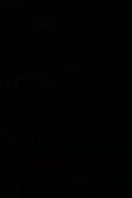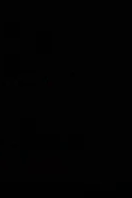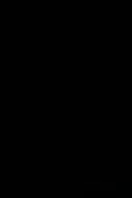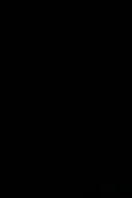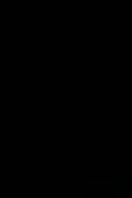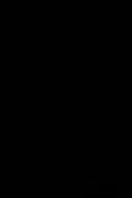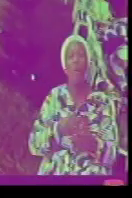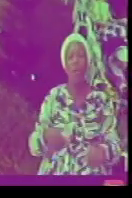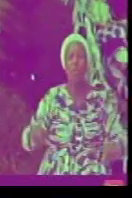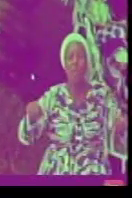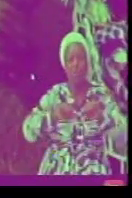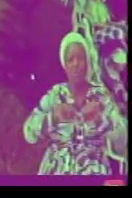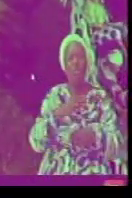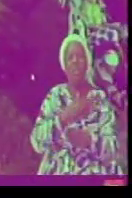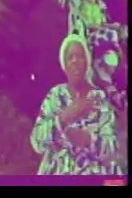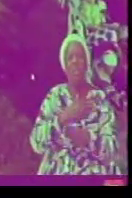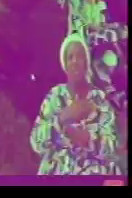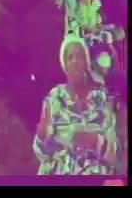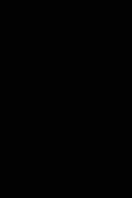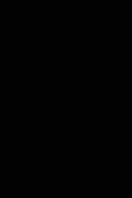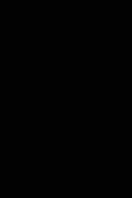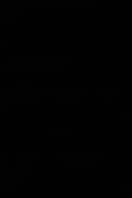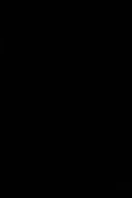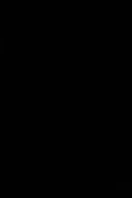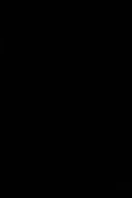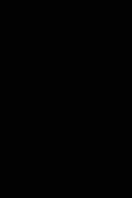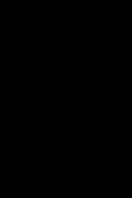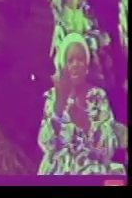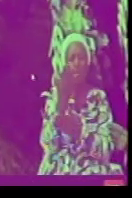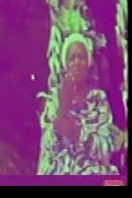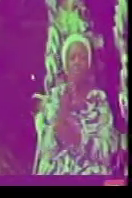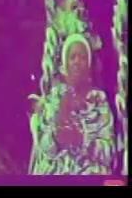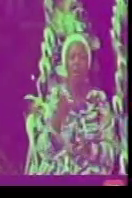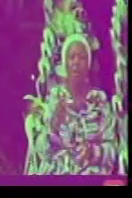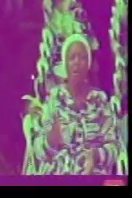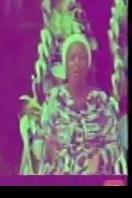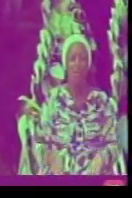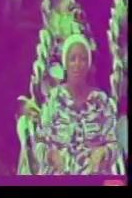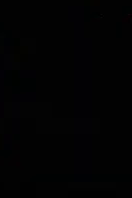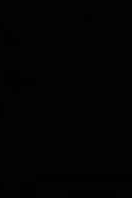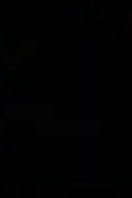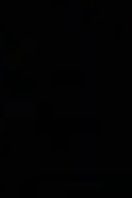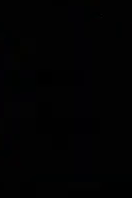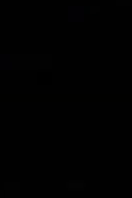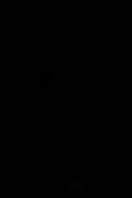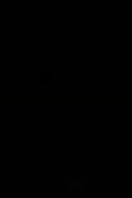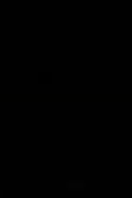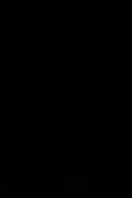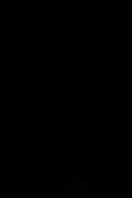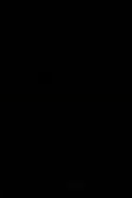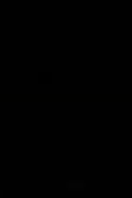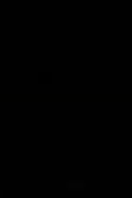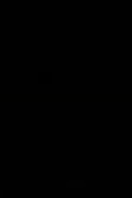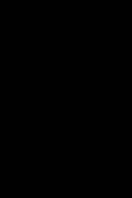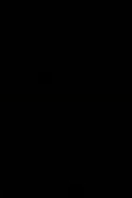life. I want you to take all my guilt away, all my condemnation away. Where are you? Raise up that